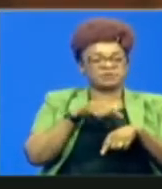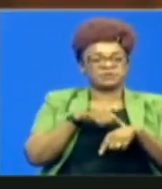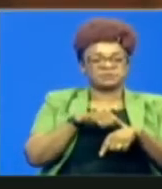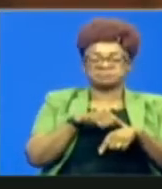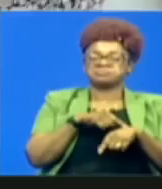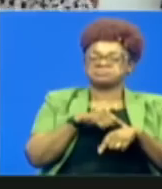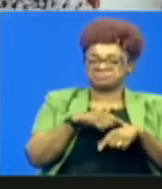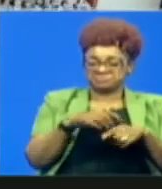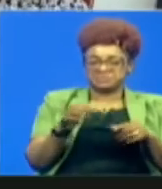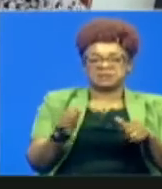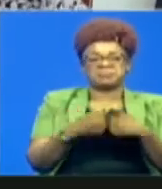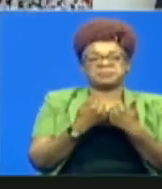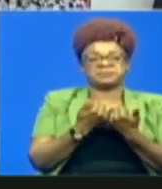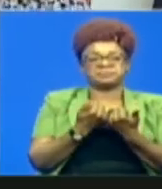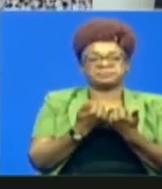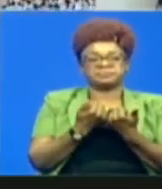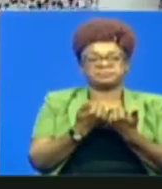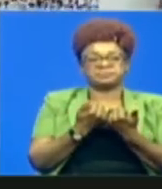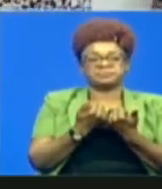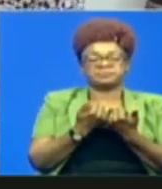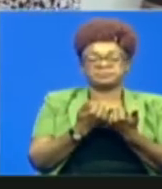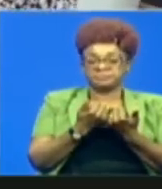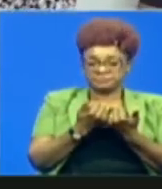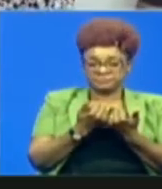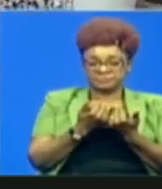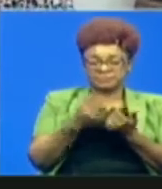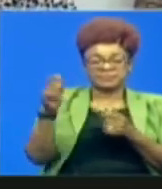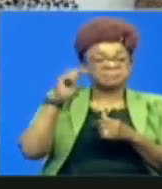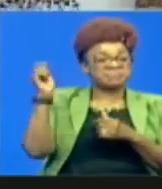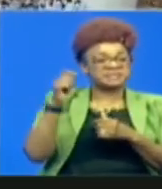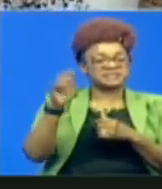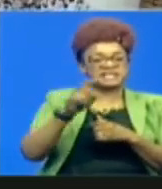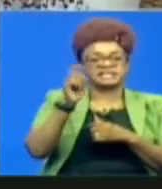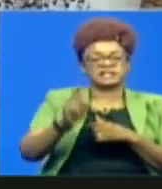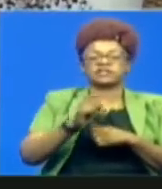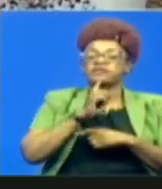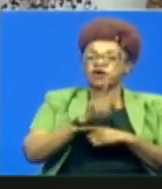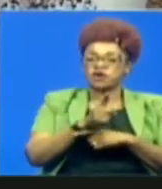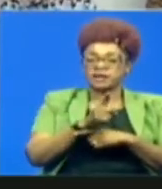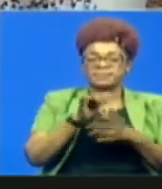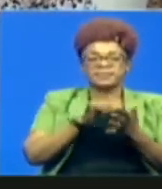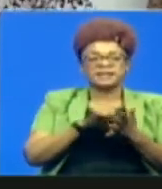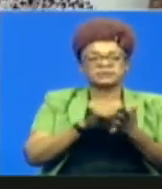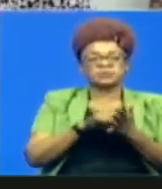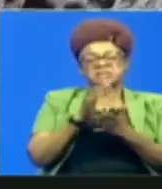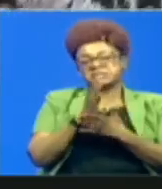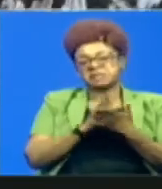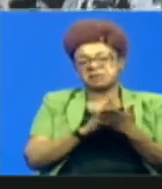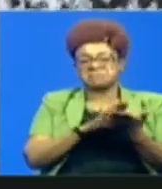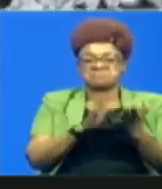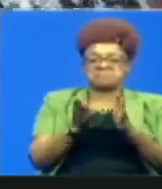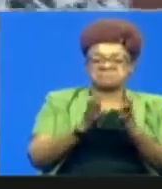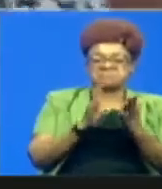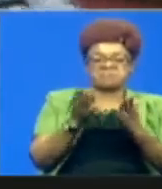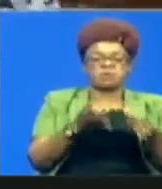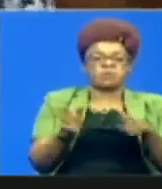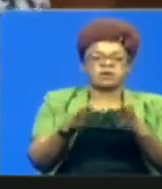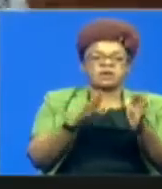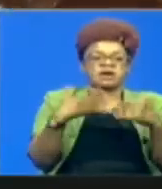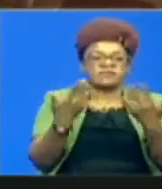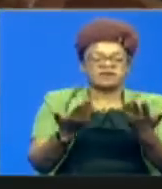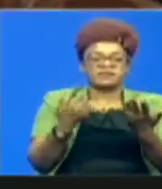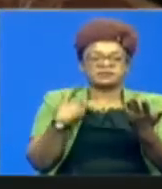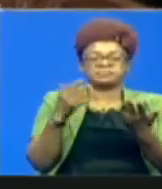center stage. One such is the President's executive order that was in some quarters seen as a way of clipping the